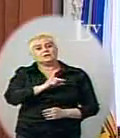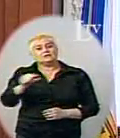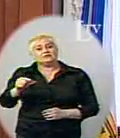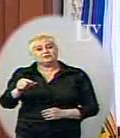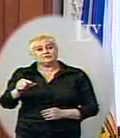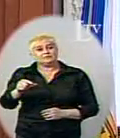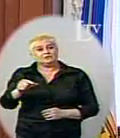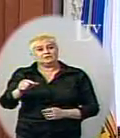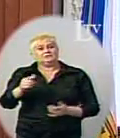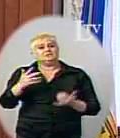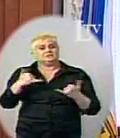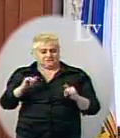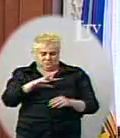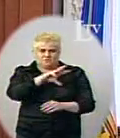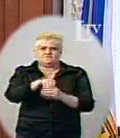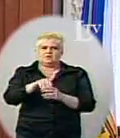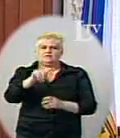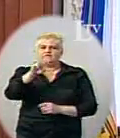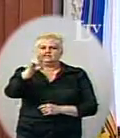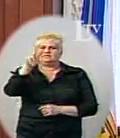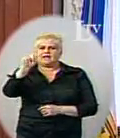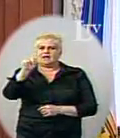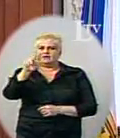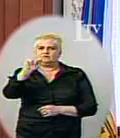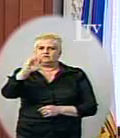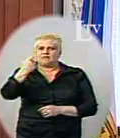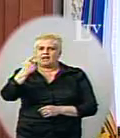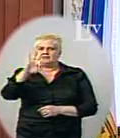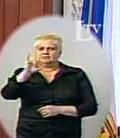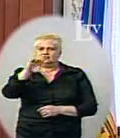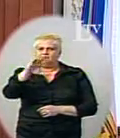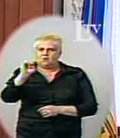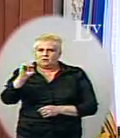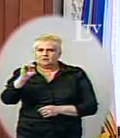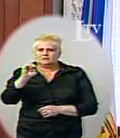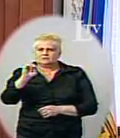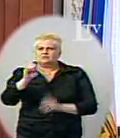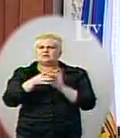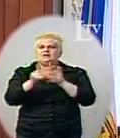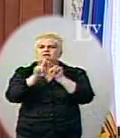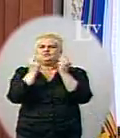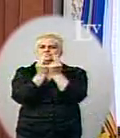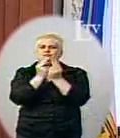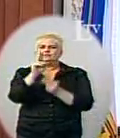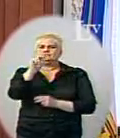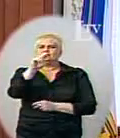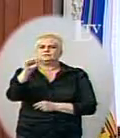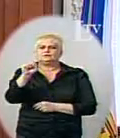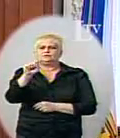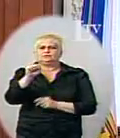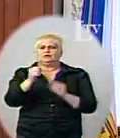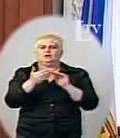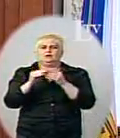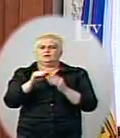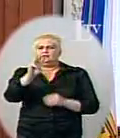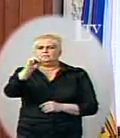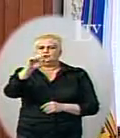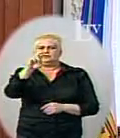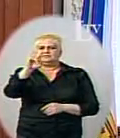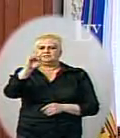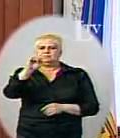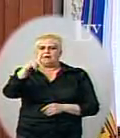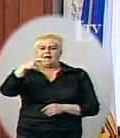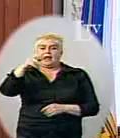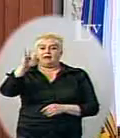the town's task force in collaboration with the Union of Nova Scotia Municipalities to address the challenges being faced by Nova